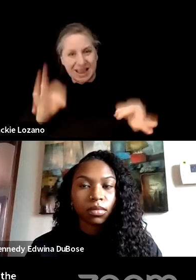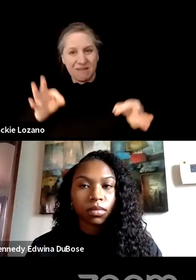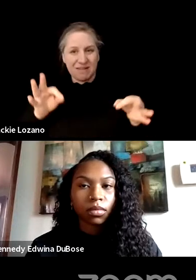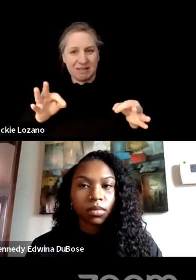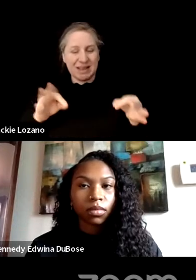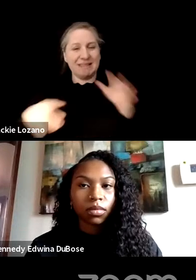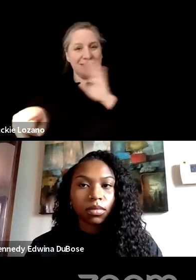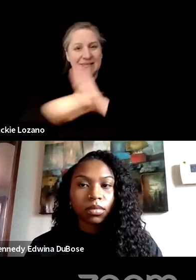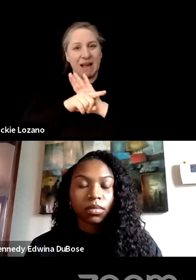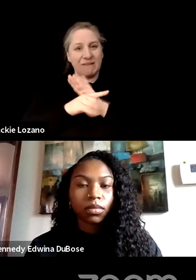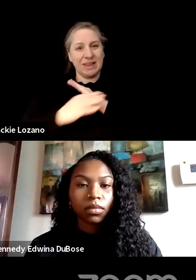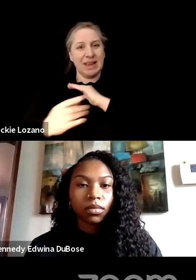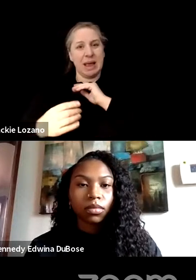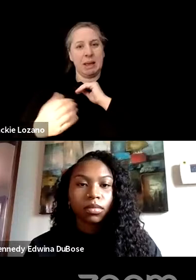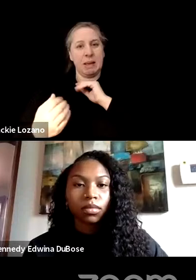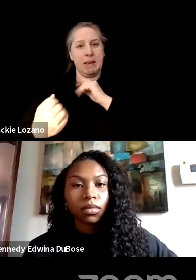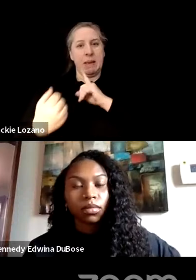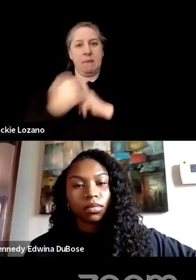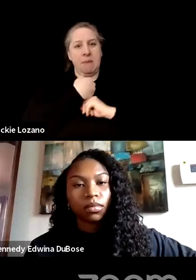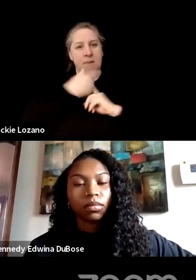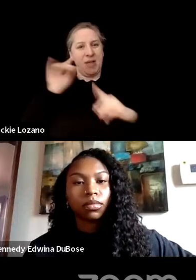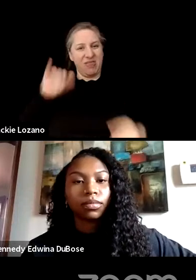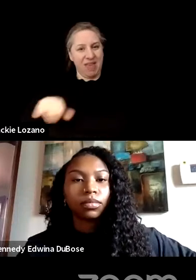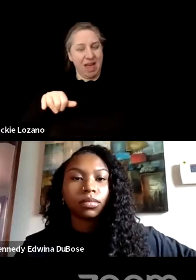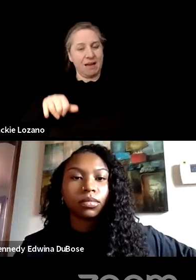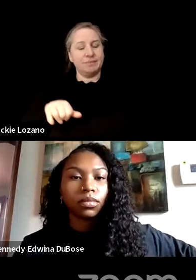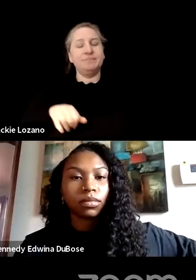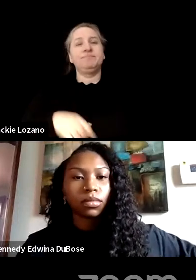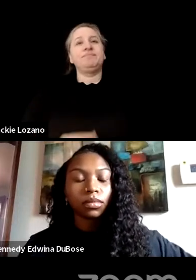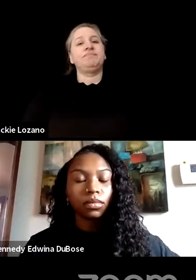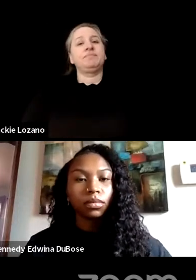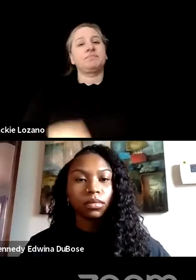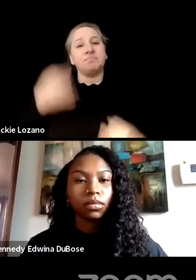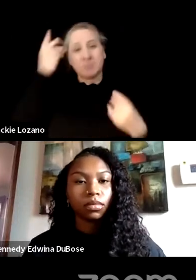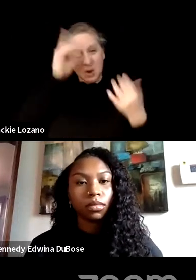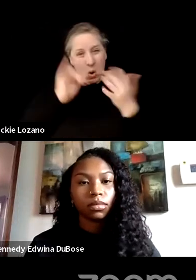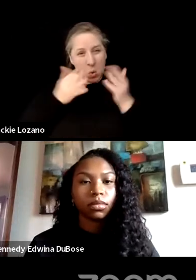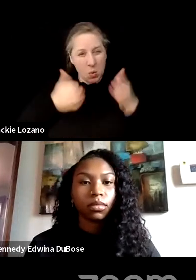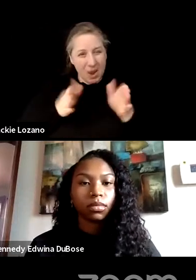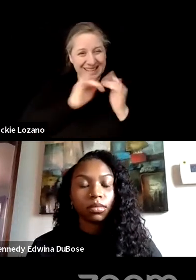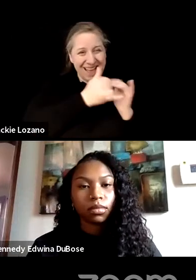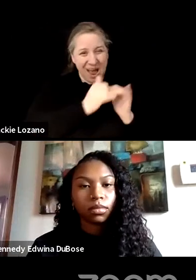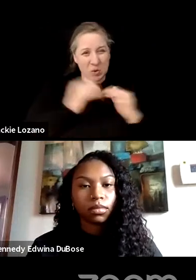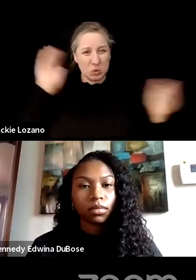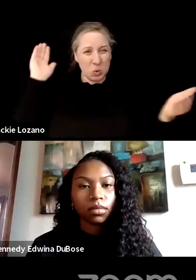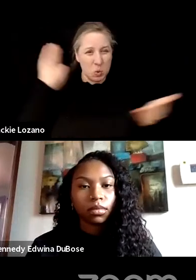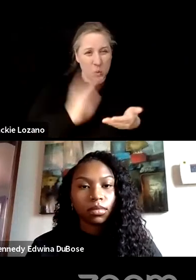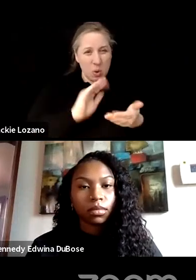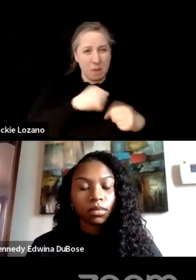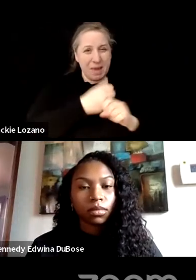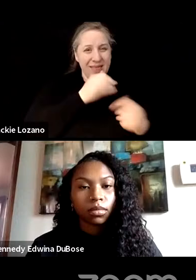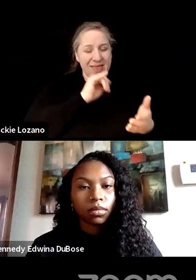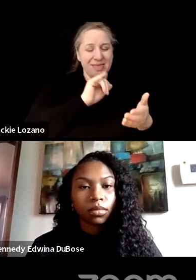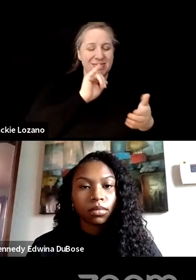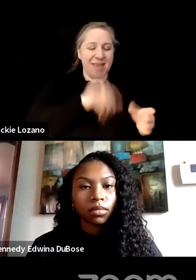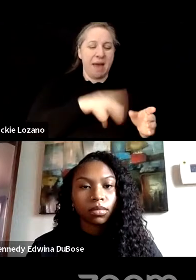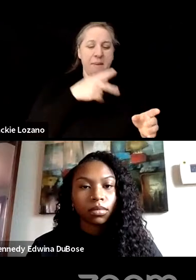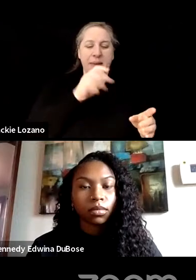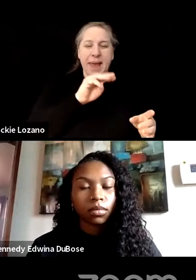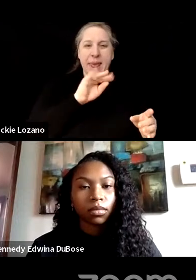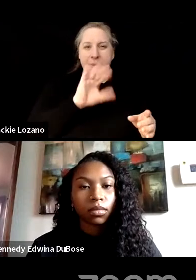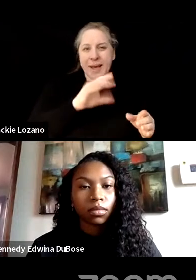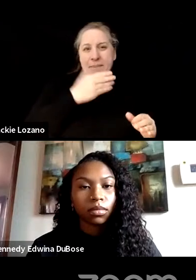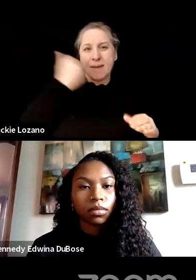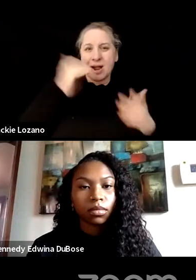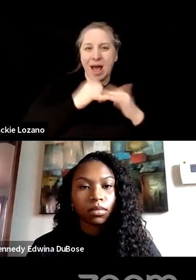impacted by that. And then just thinking about the ways that we try to mitigate or to make this pandemic better, right? So we try to get more